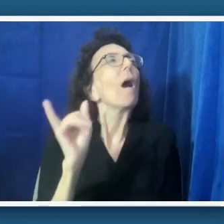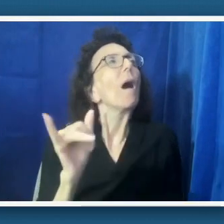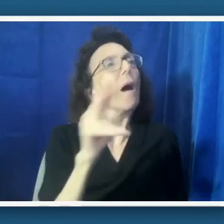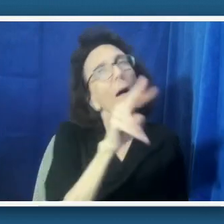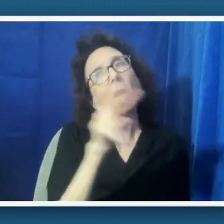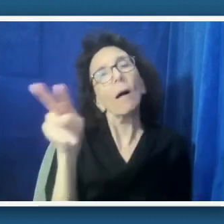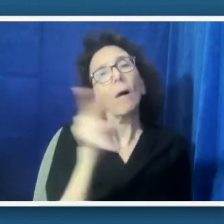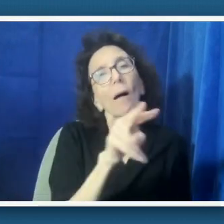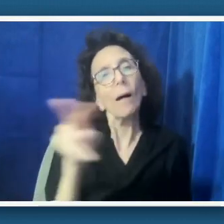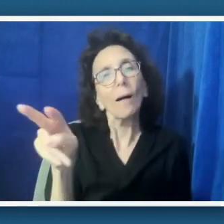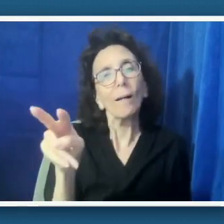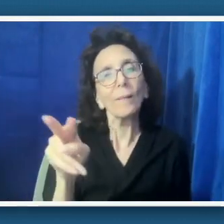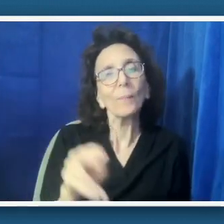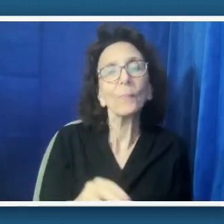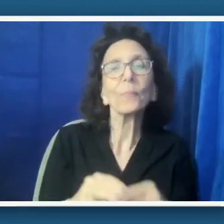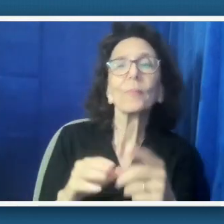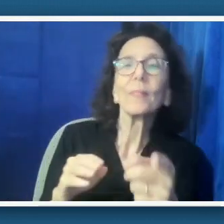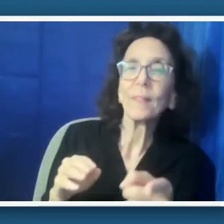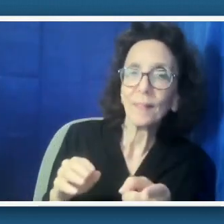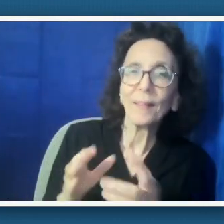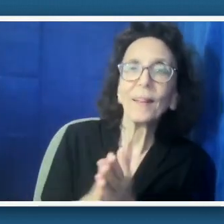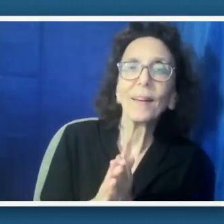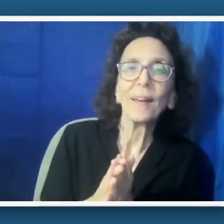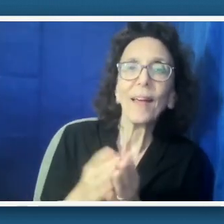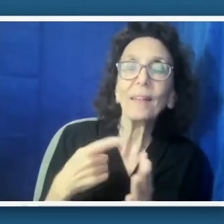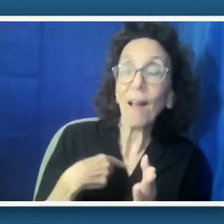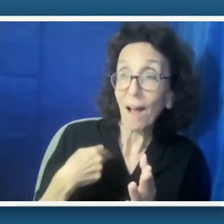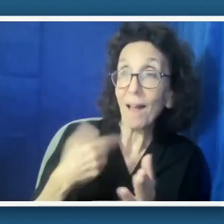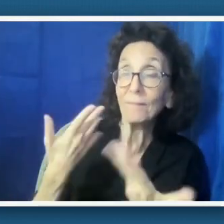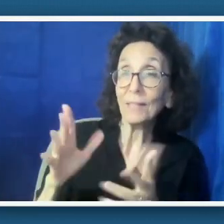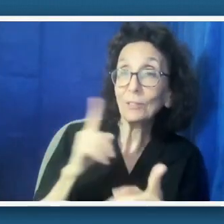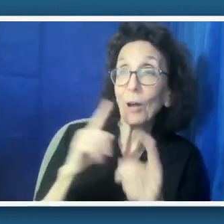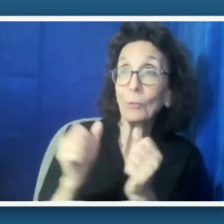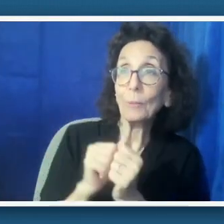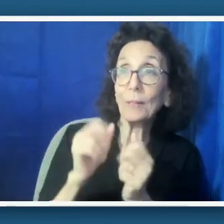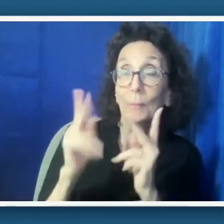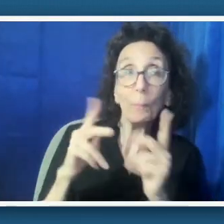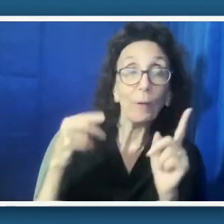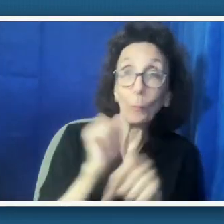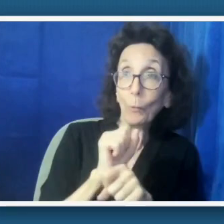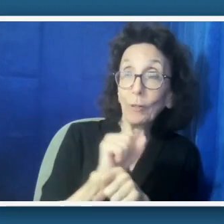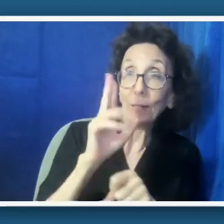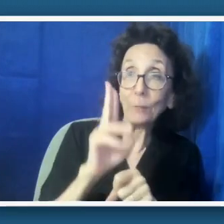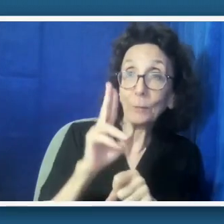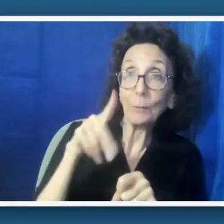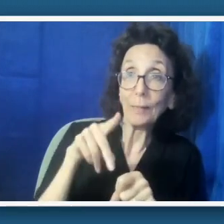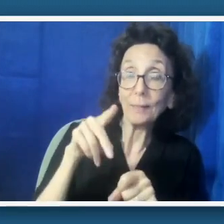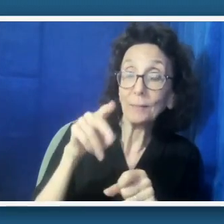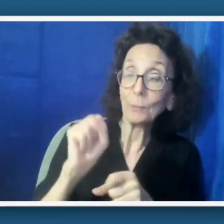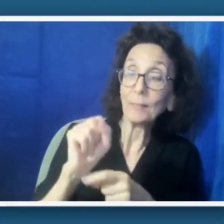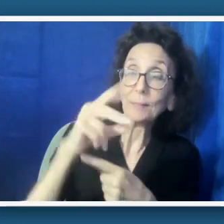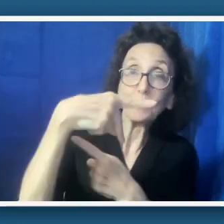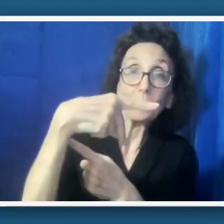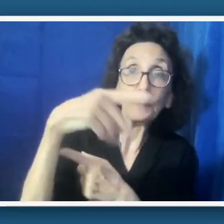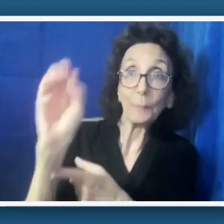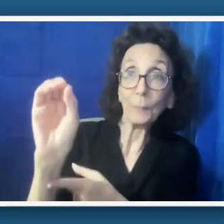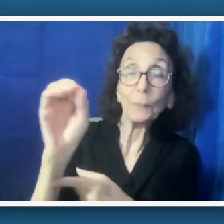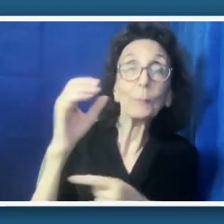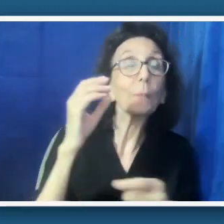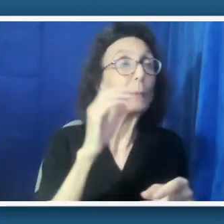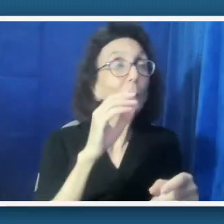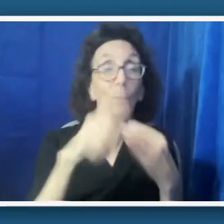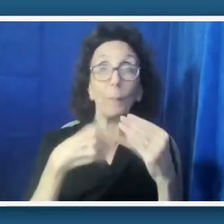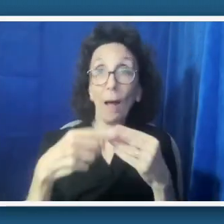I'd add to that with the conversations I've had with people at USPS about some of these problematic murals. They